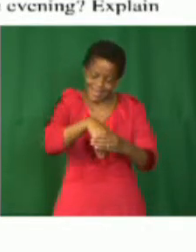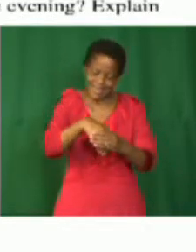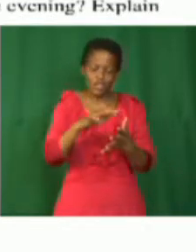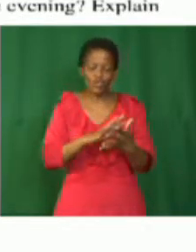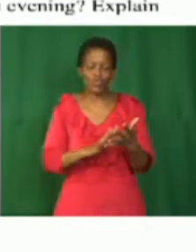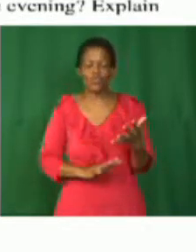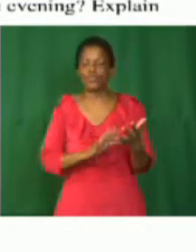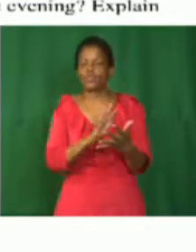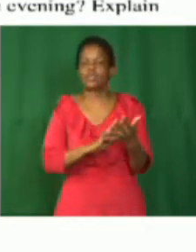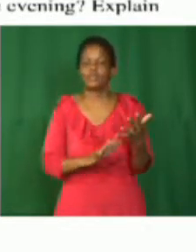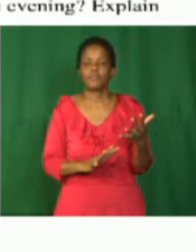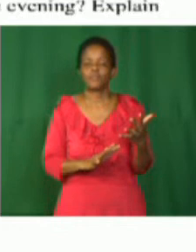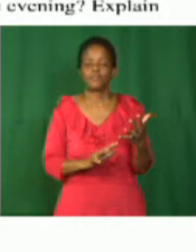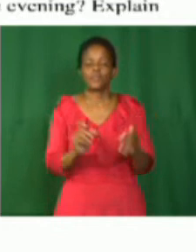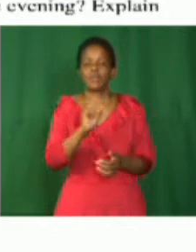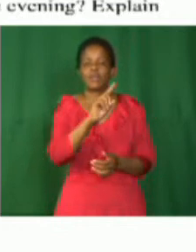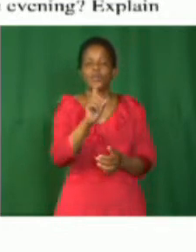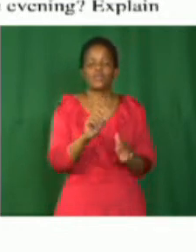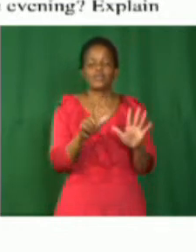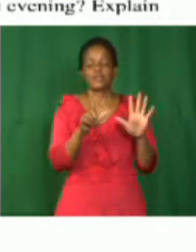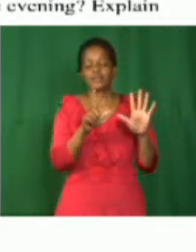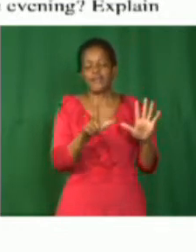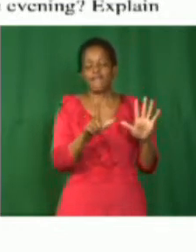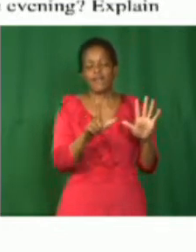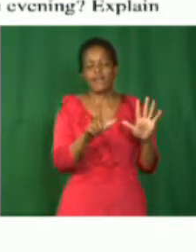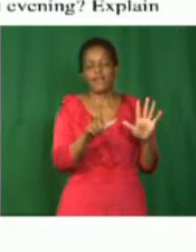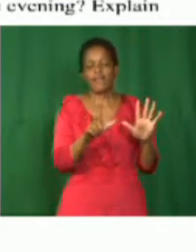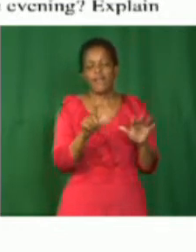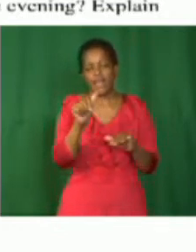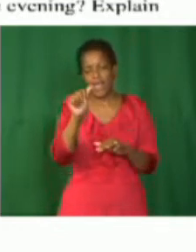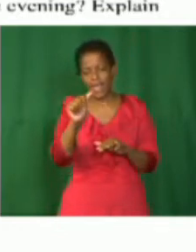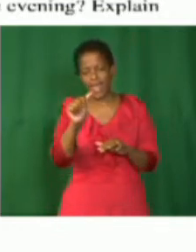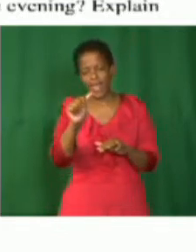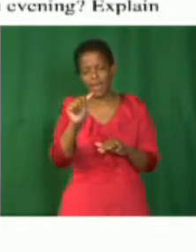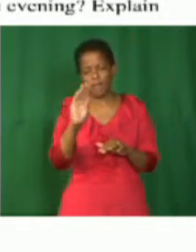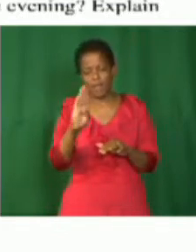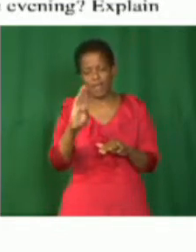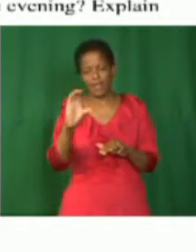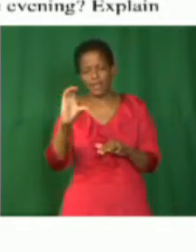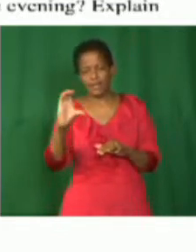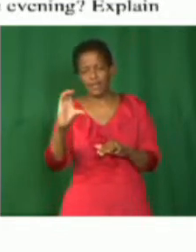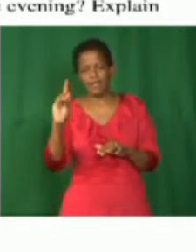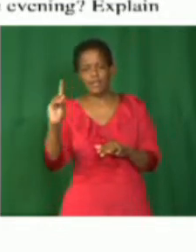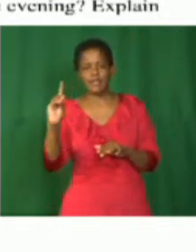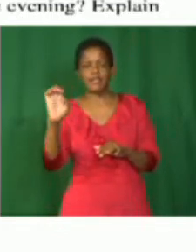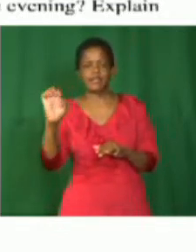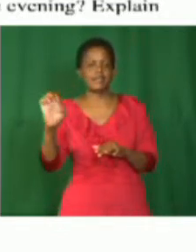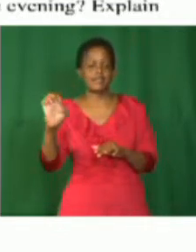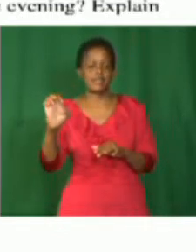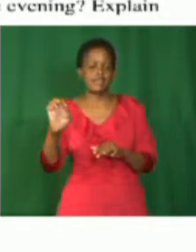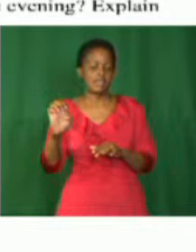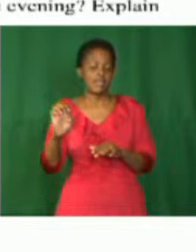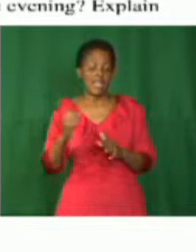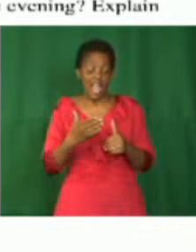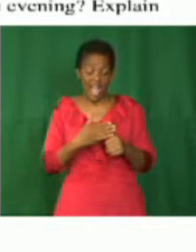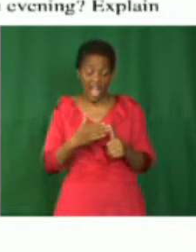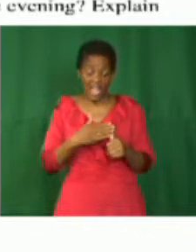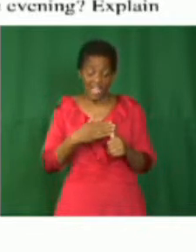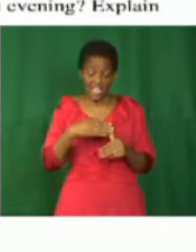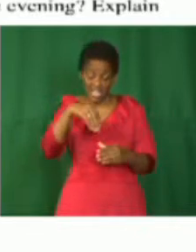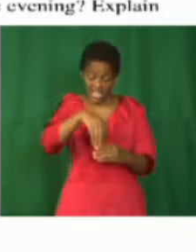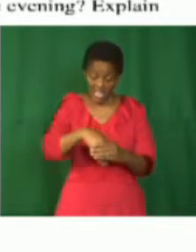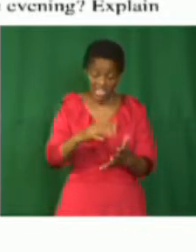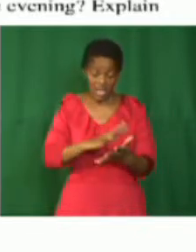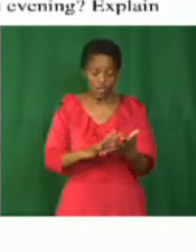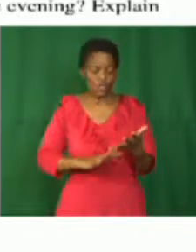question 7a up to E, you can never find the answer in the passage, but you are supposed to read